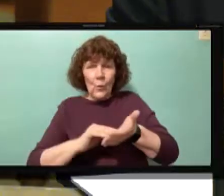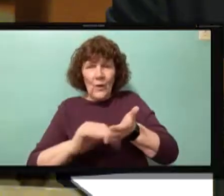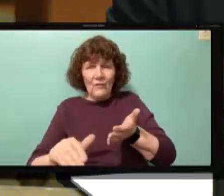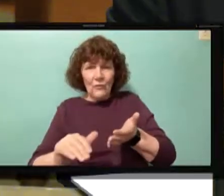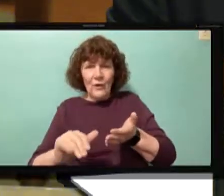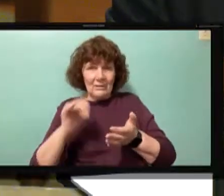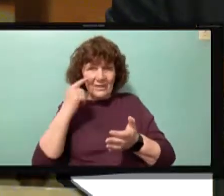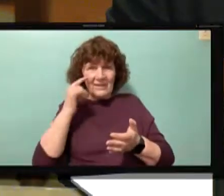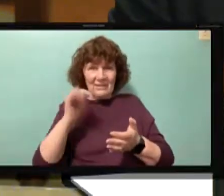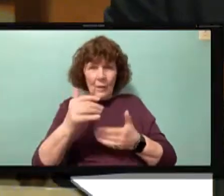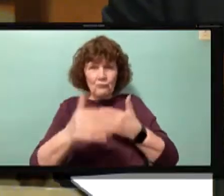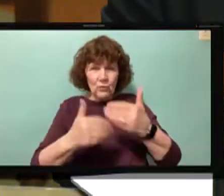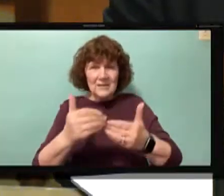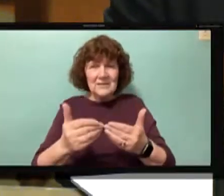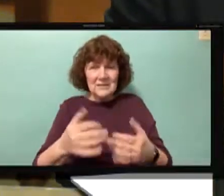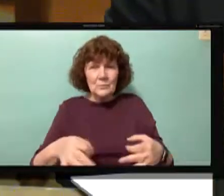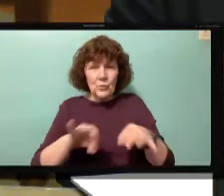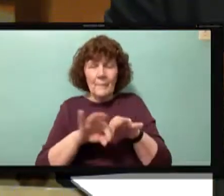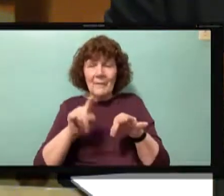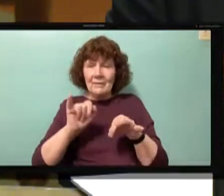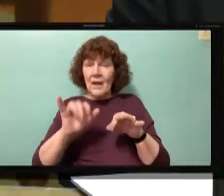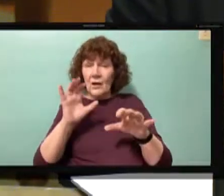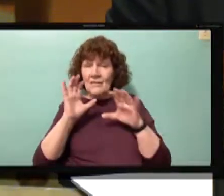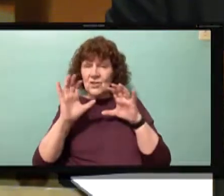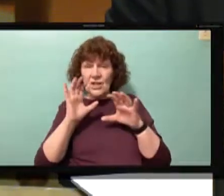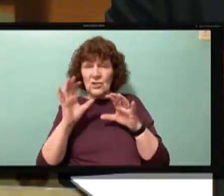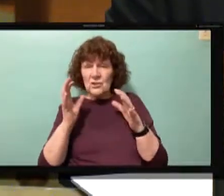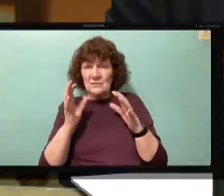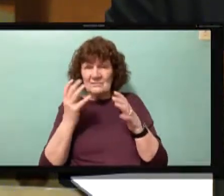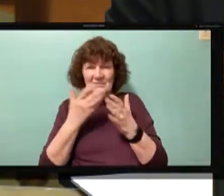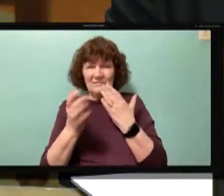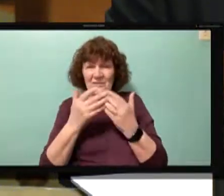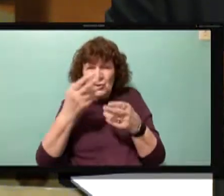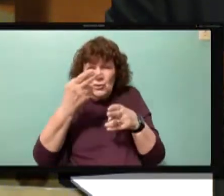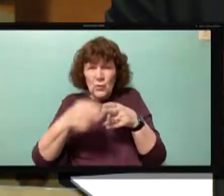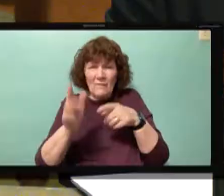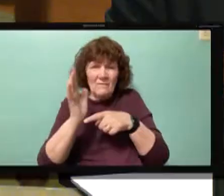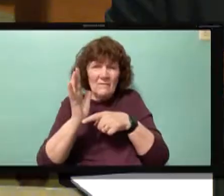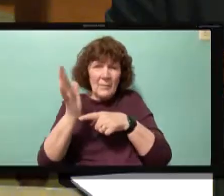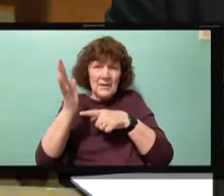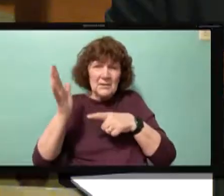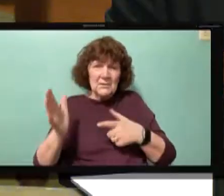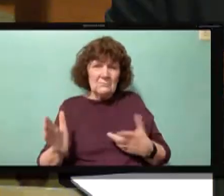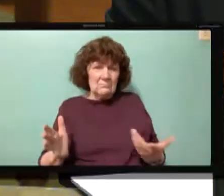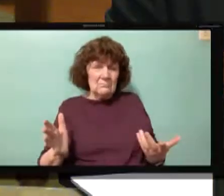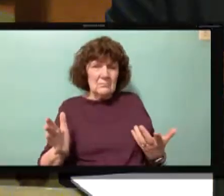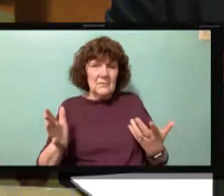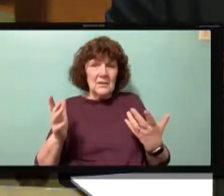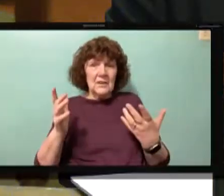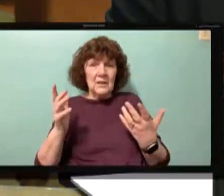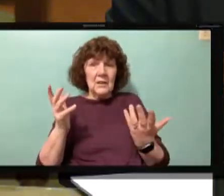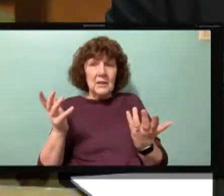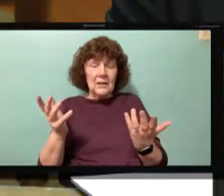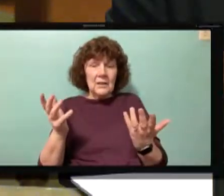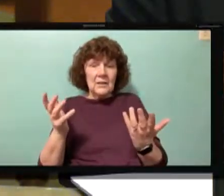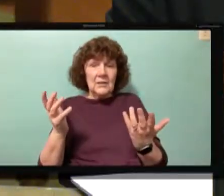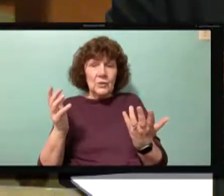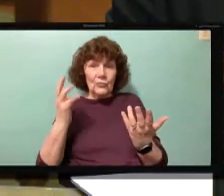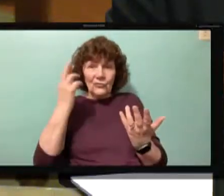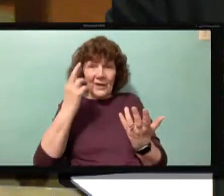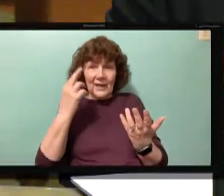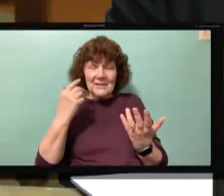that that conversation, even if it lasts for 5 minutes and it's like, this is, you know, there's no one else that does this work. We need a